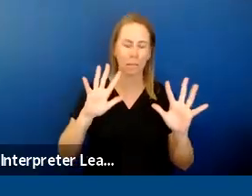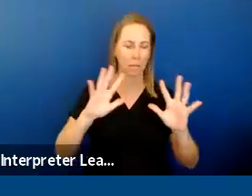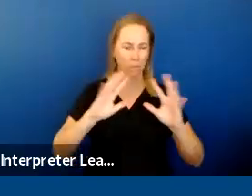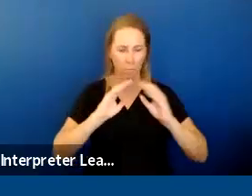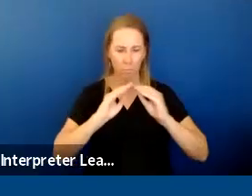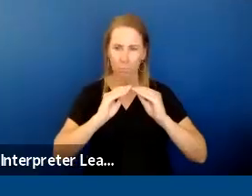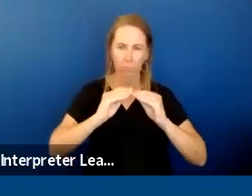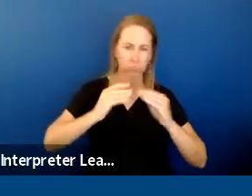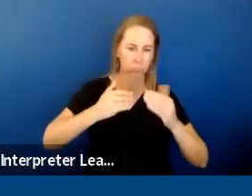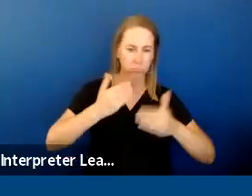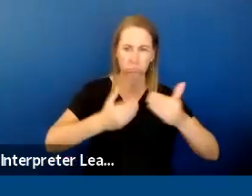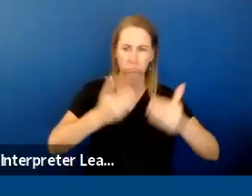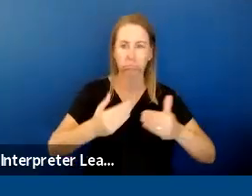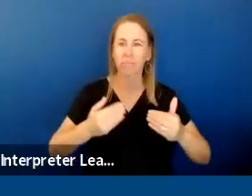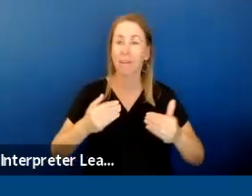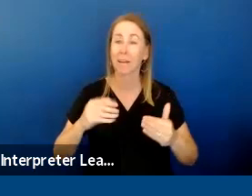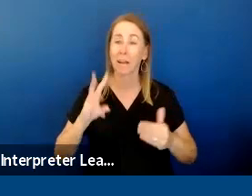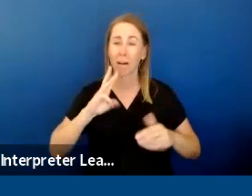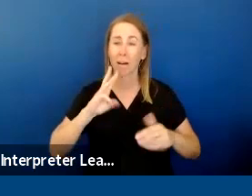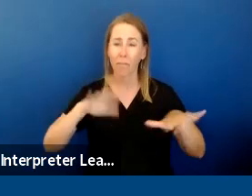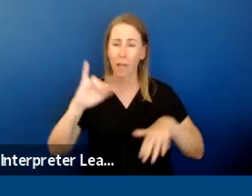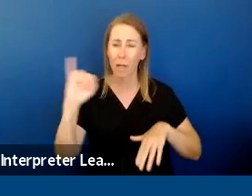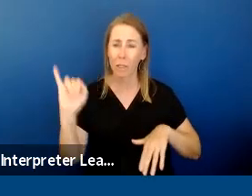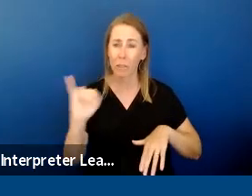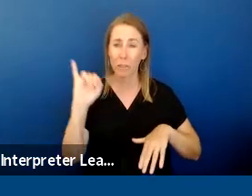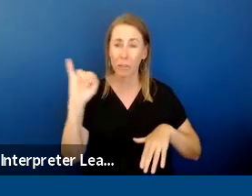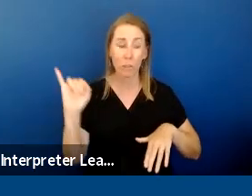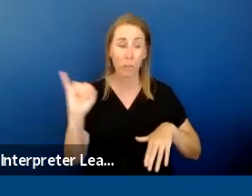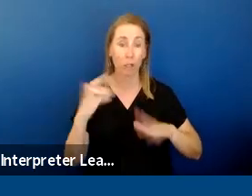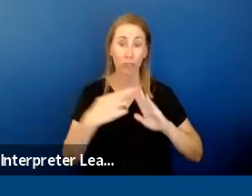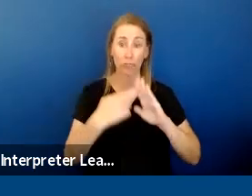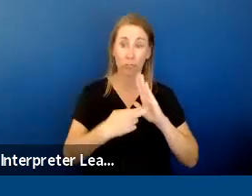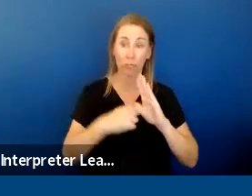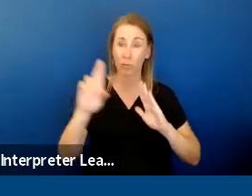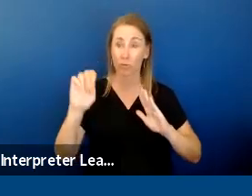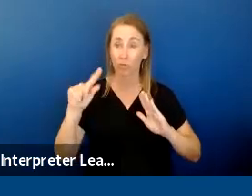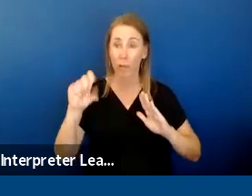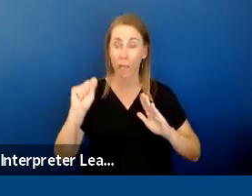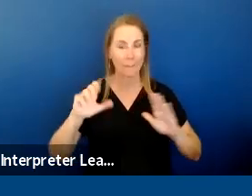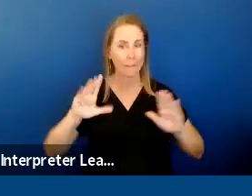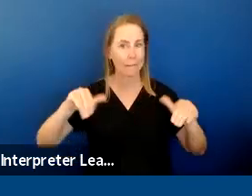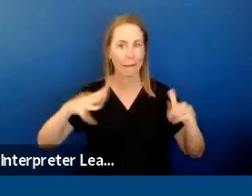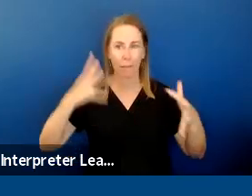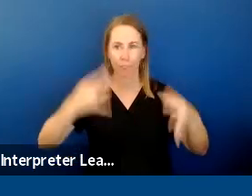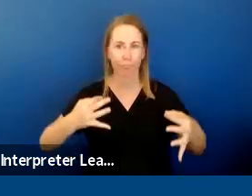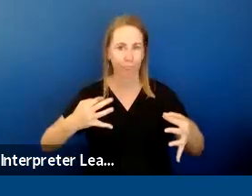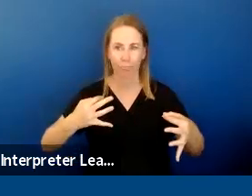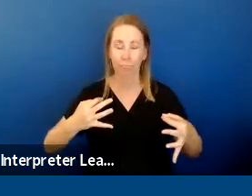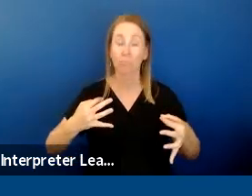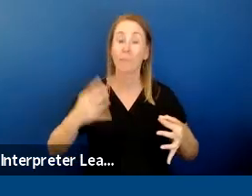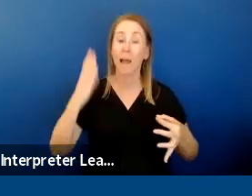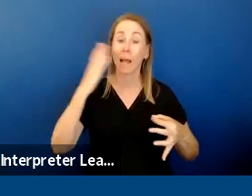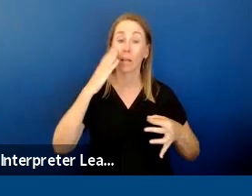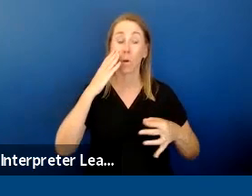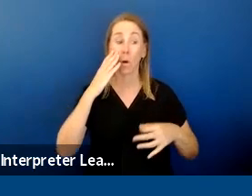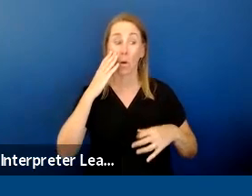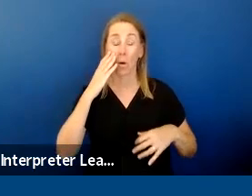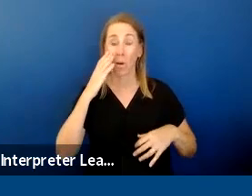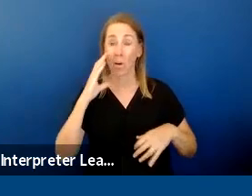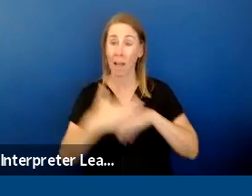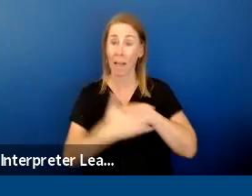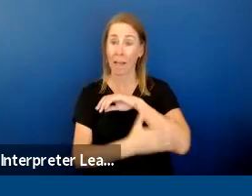finalized their flood insurance regulations. I know it's going before the county commissioners later this